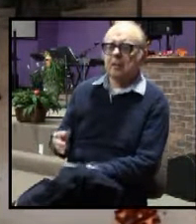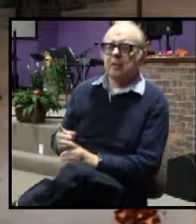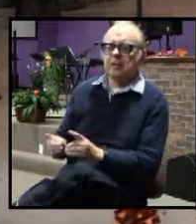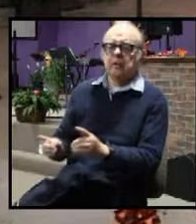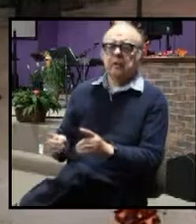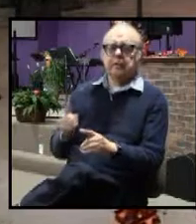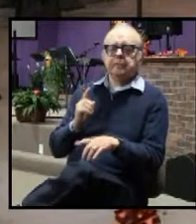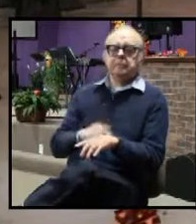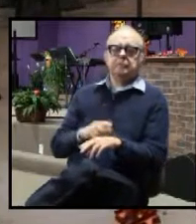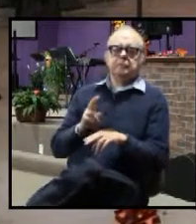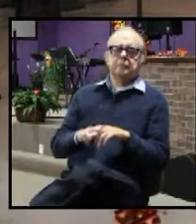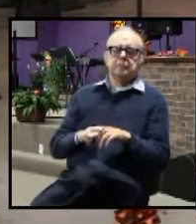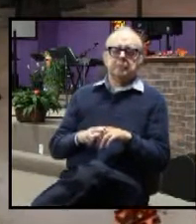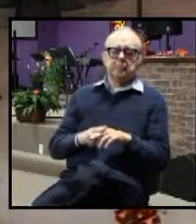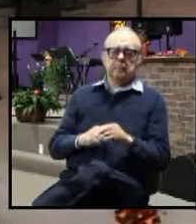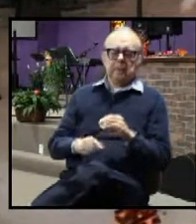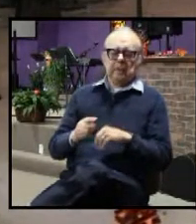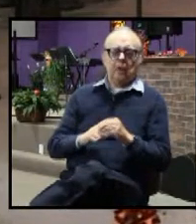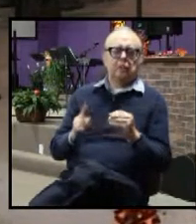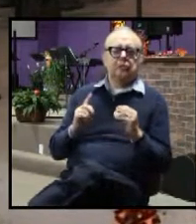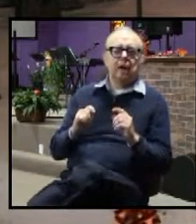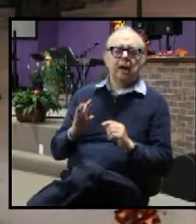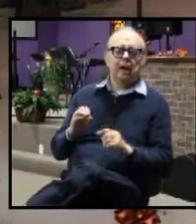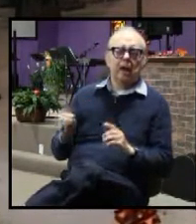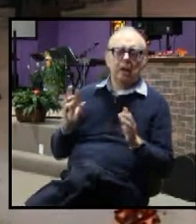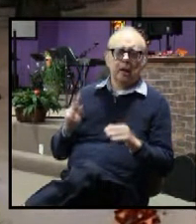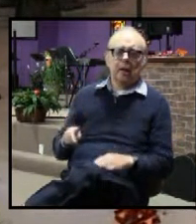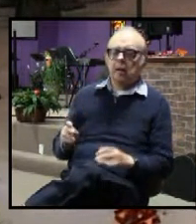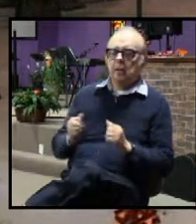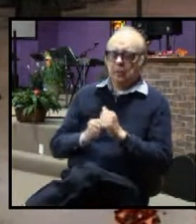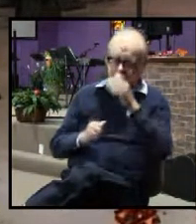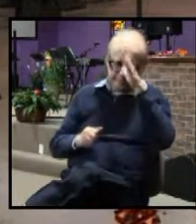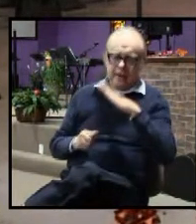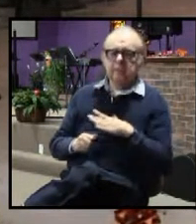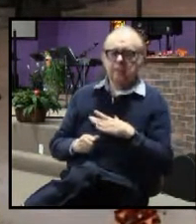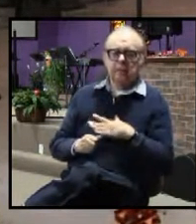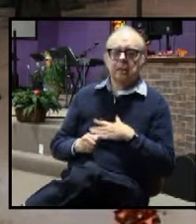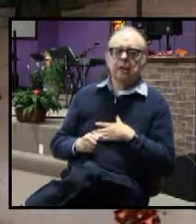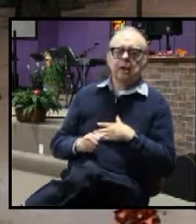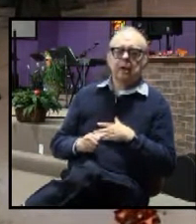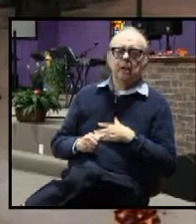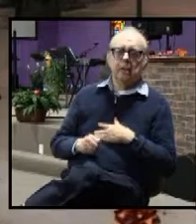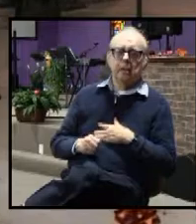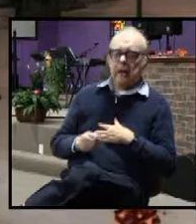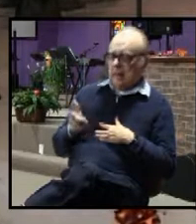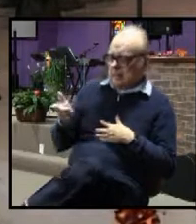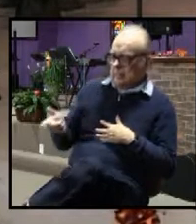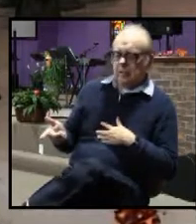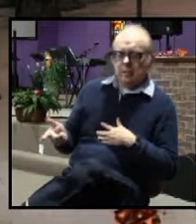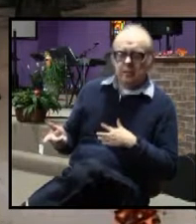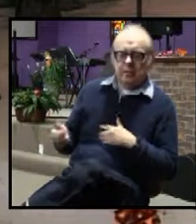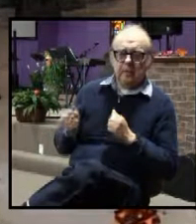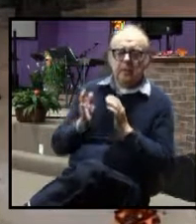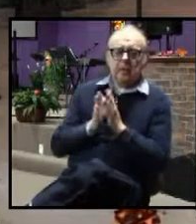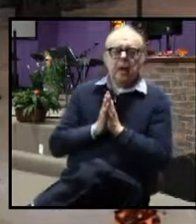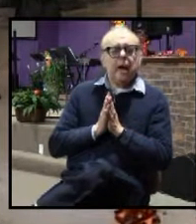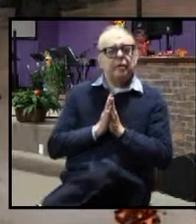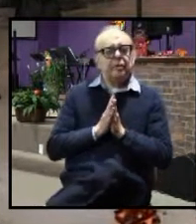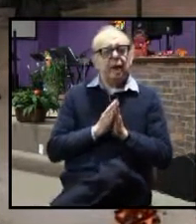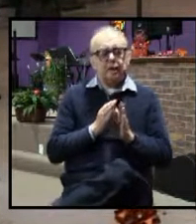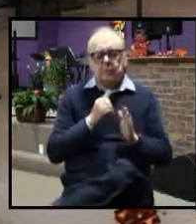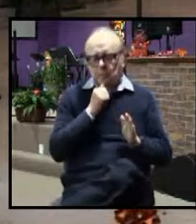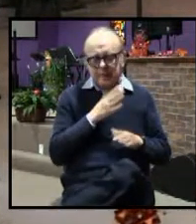And while she was sitting there all tied up with him and at gunpoint, she